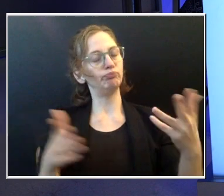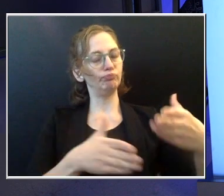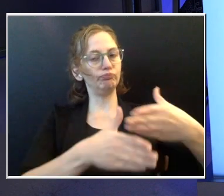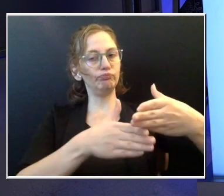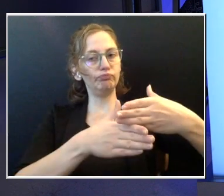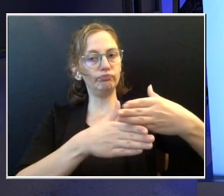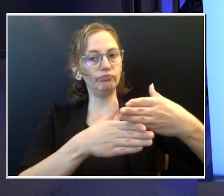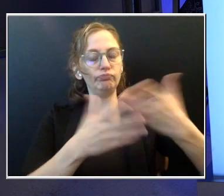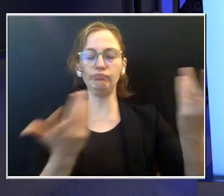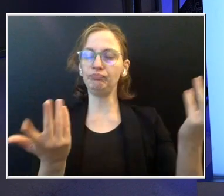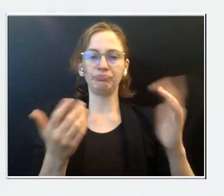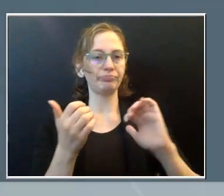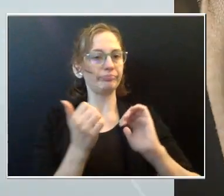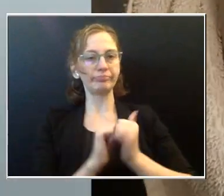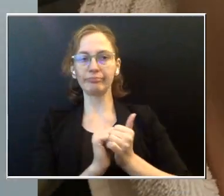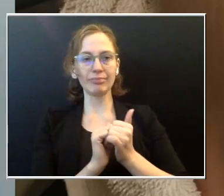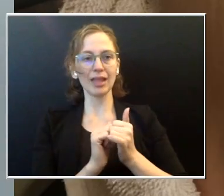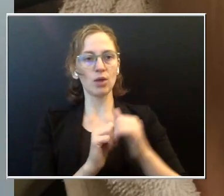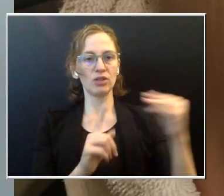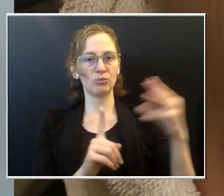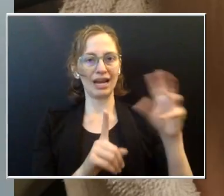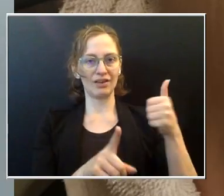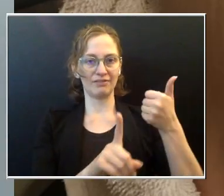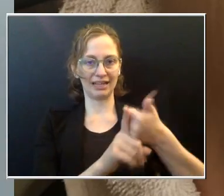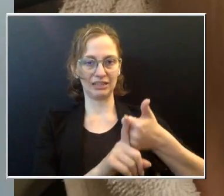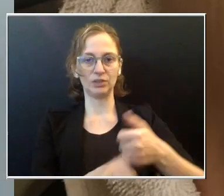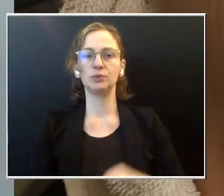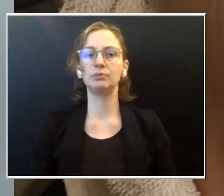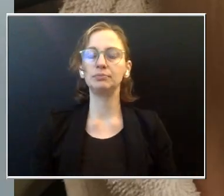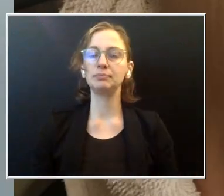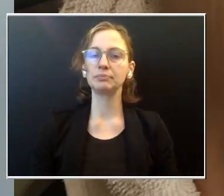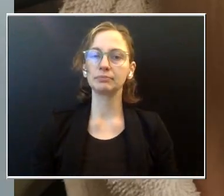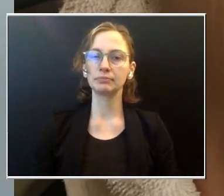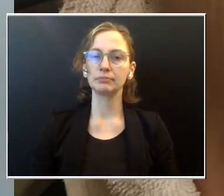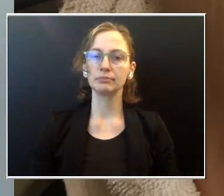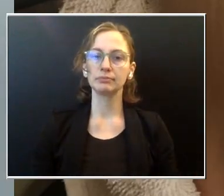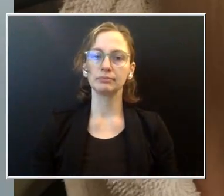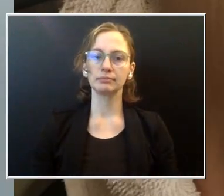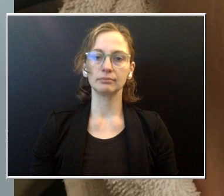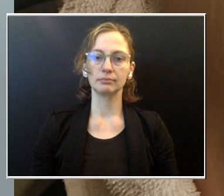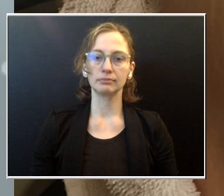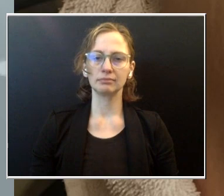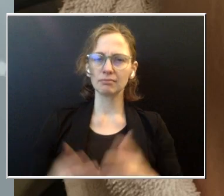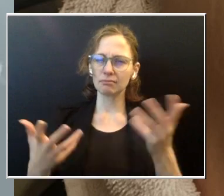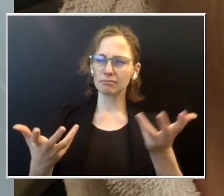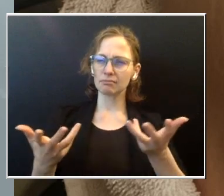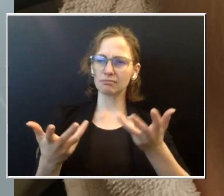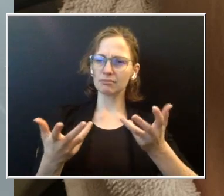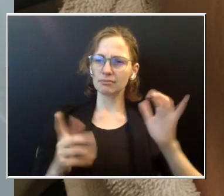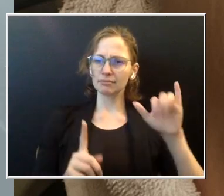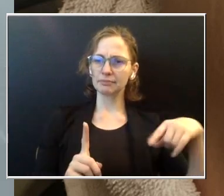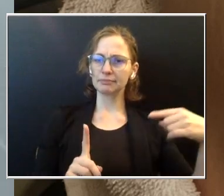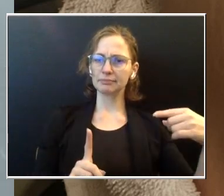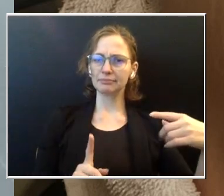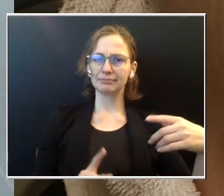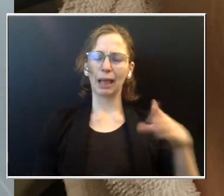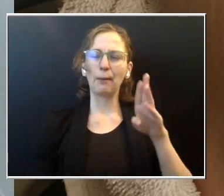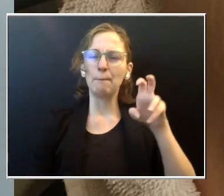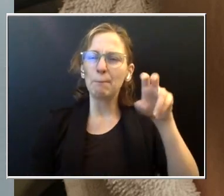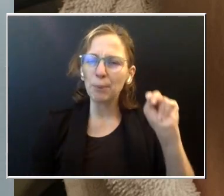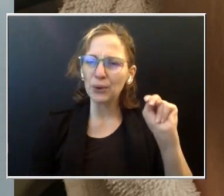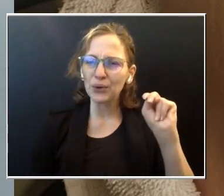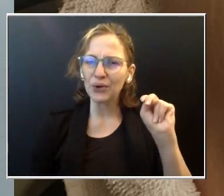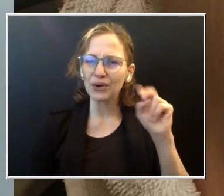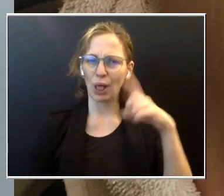side effects. So let's see what we're looking at first. So what is this burn? It has an appearance of a